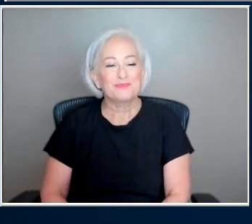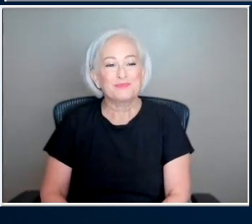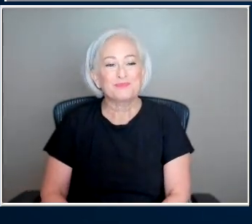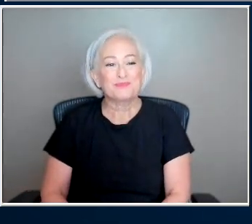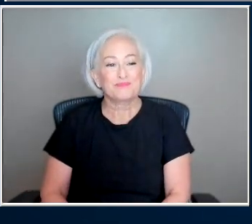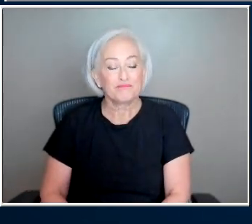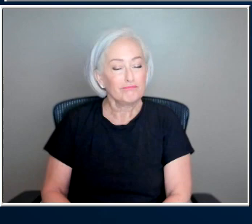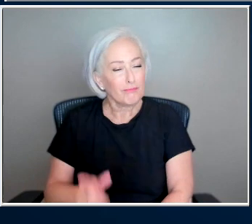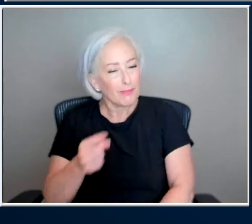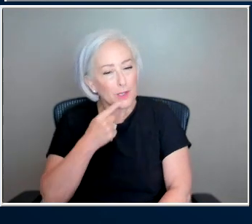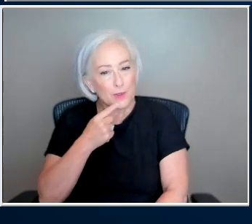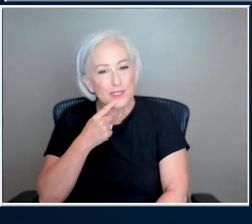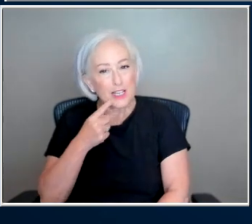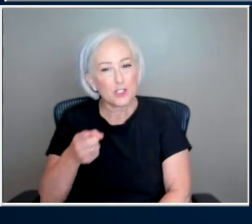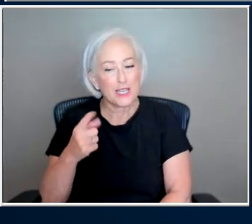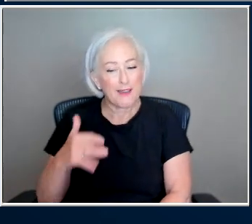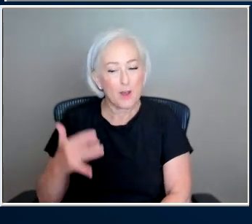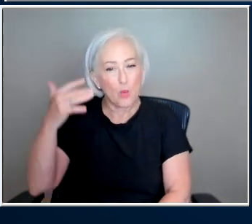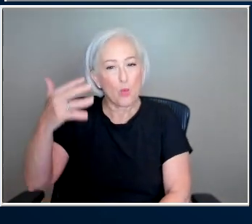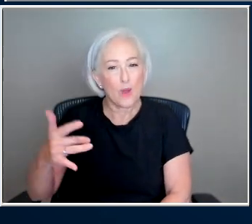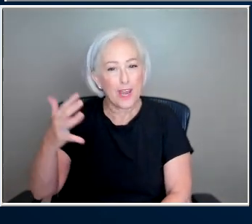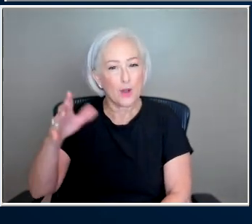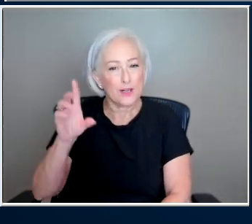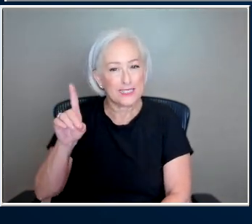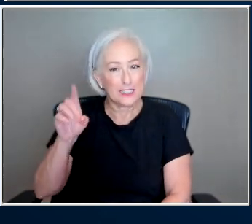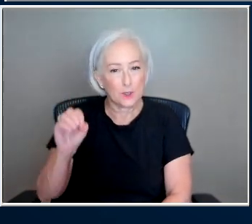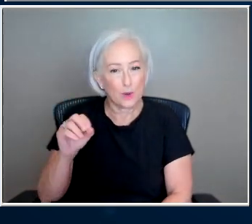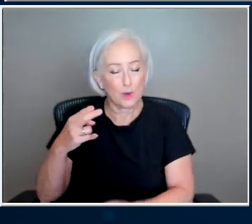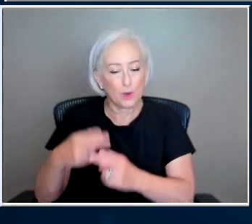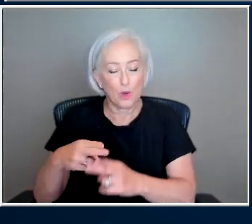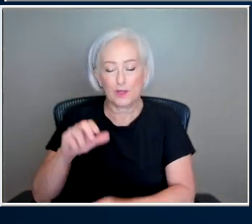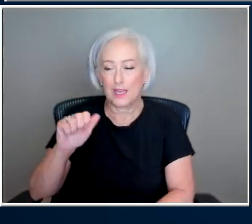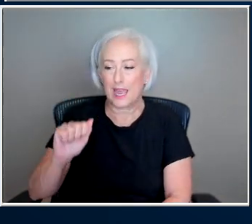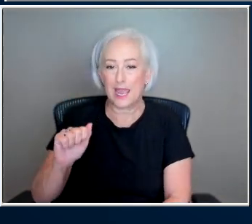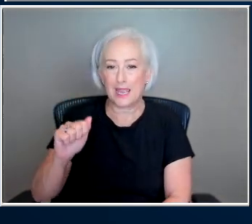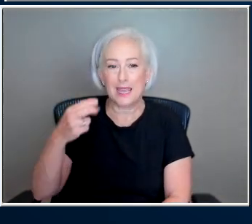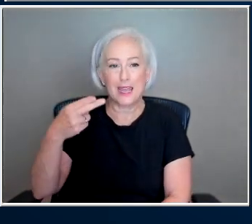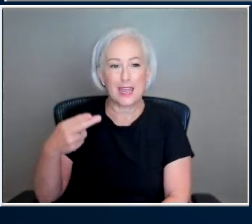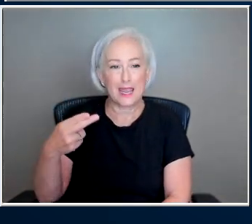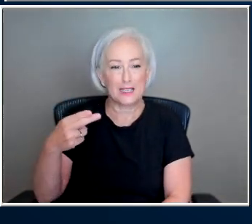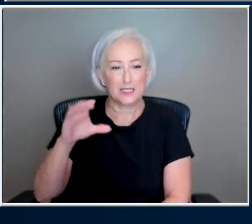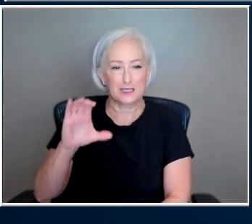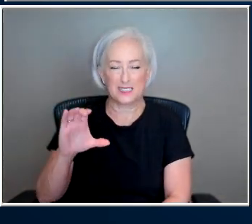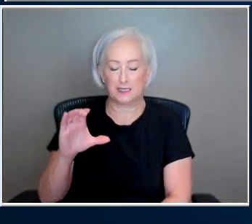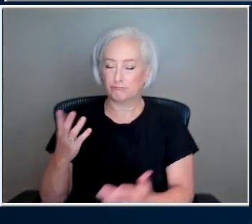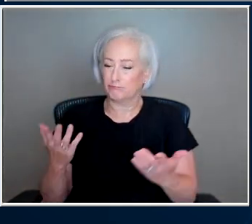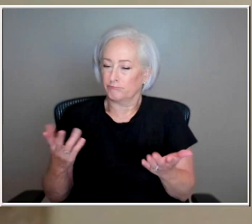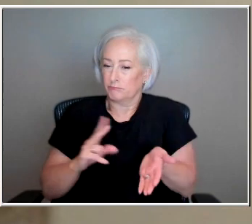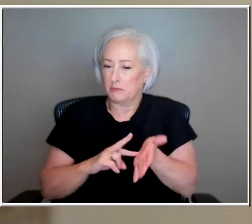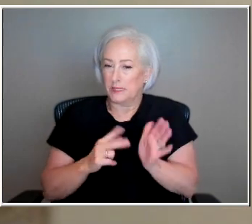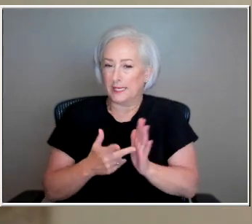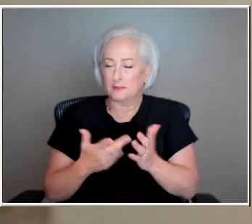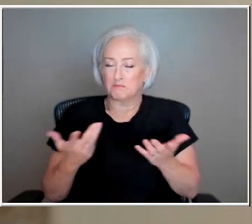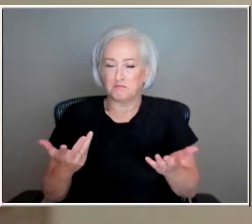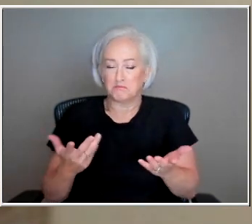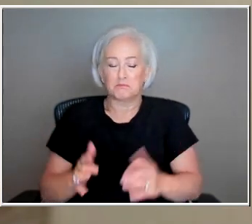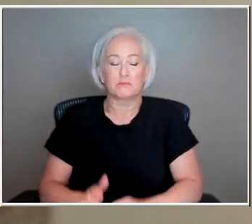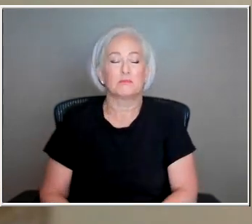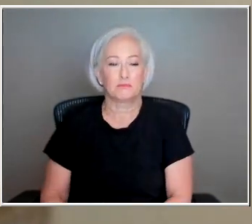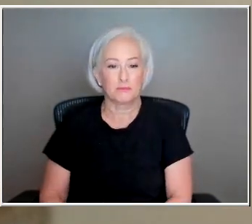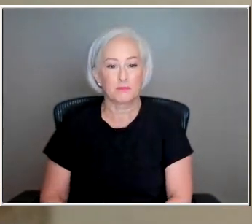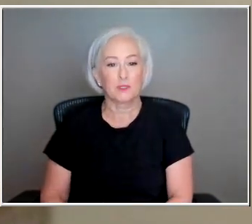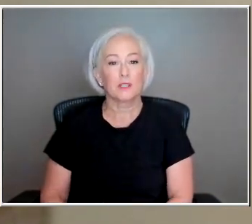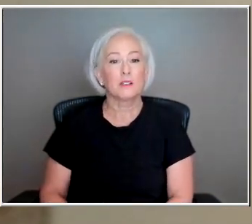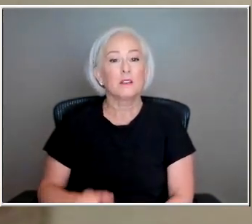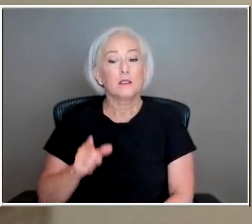diagnosed with a rare condition, something called AHC. What is that? Yeah, so as she